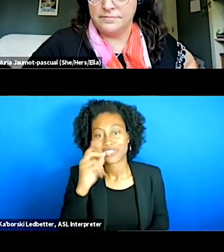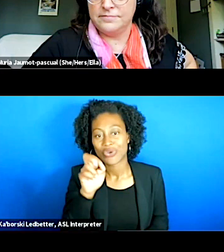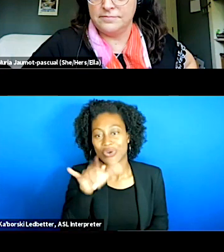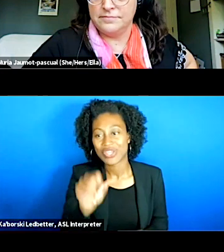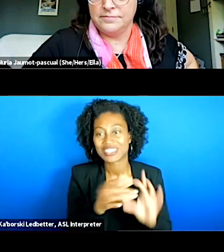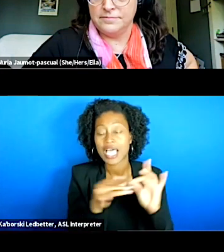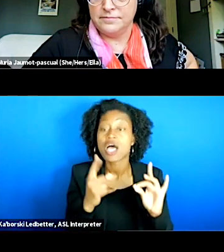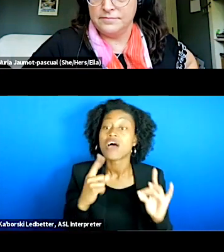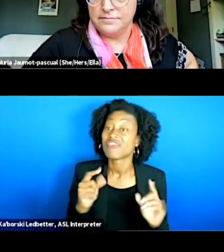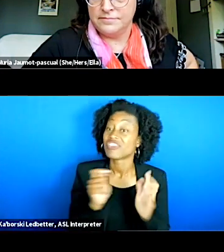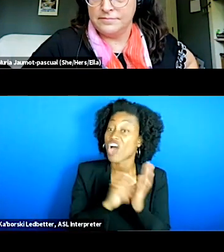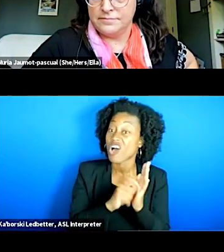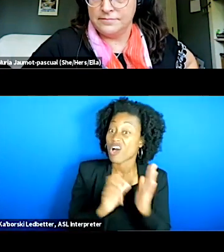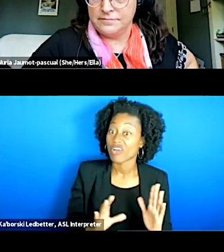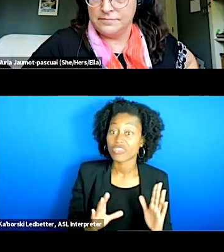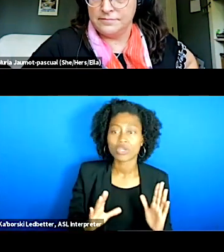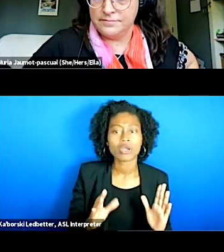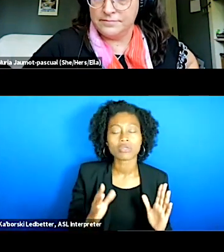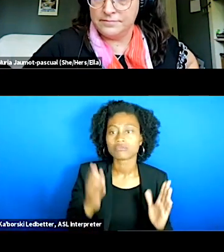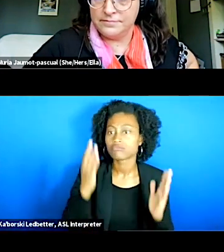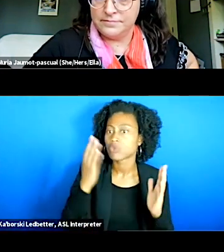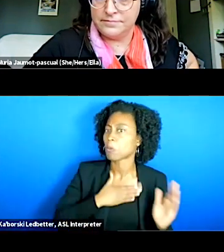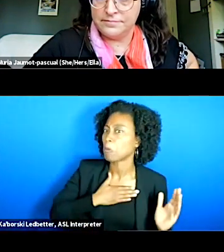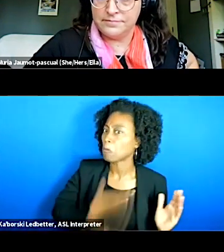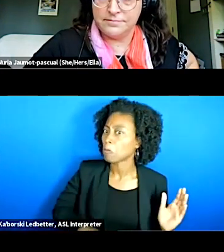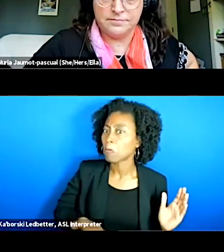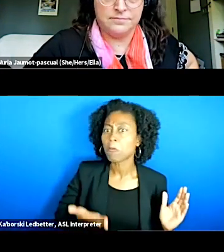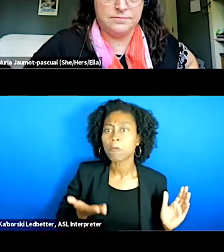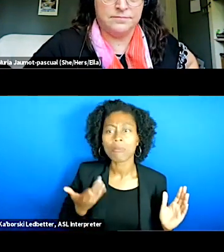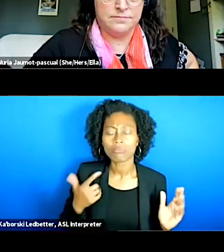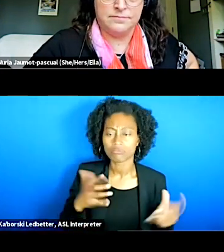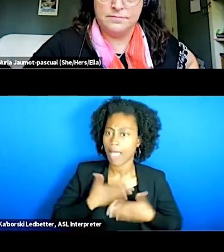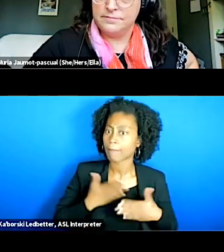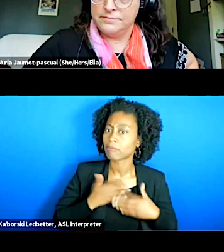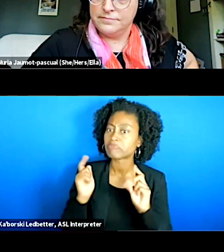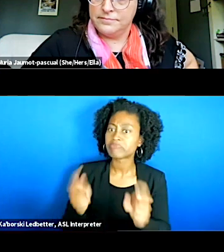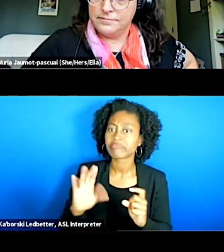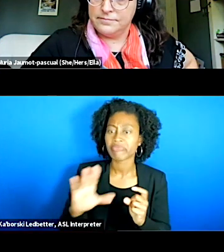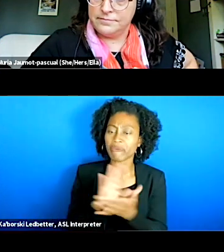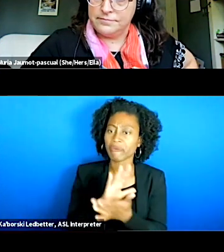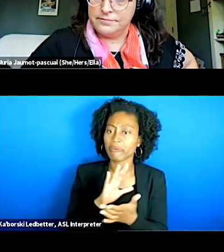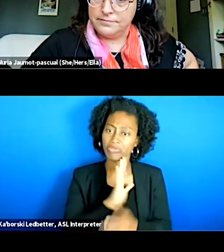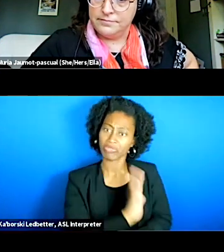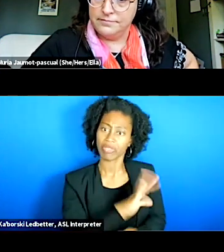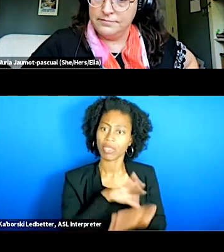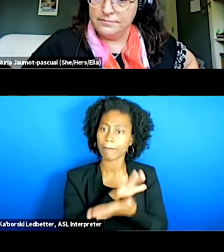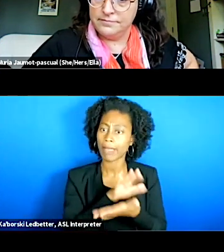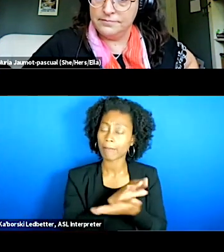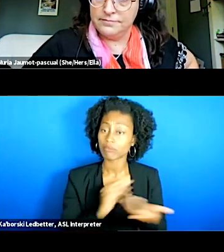the authors about sharing their work, and they're very, very gracious. There is an increasing